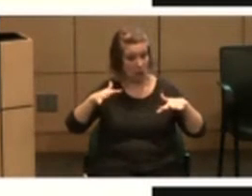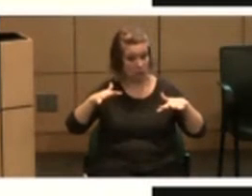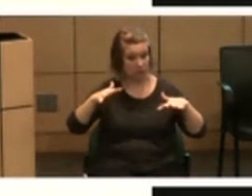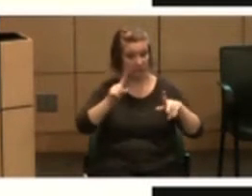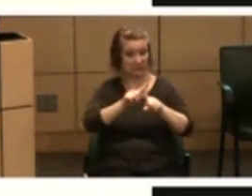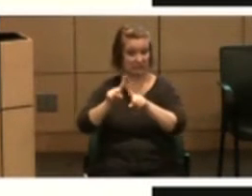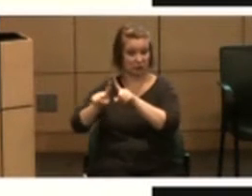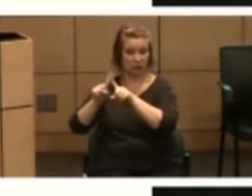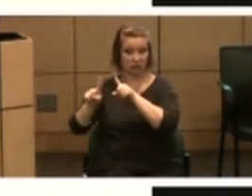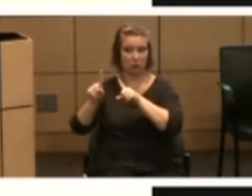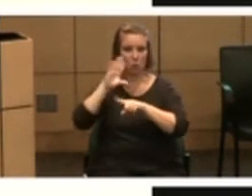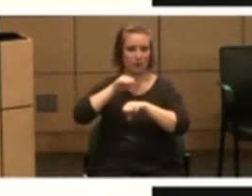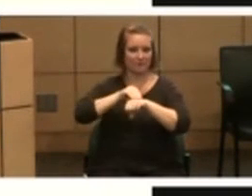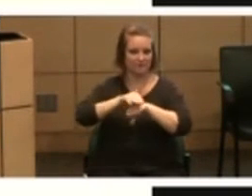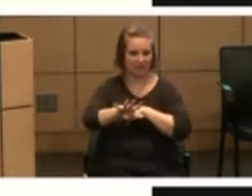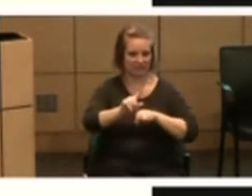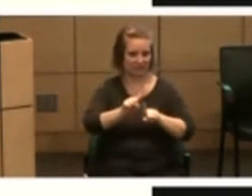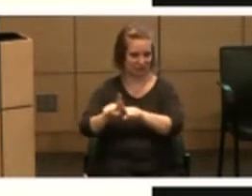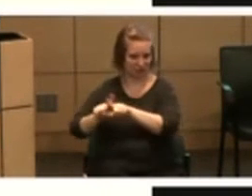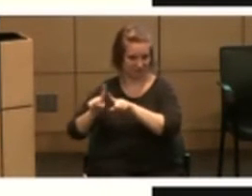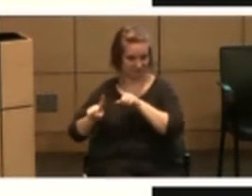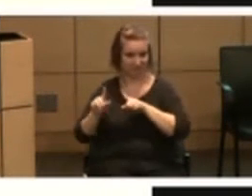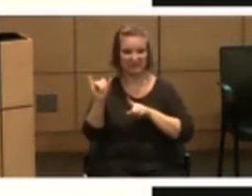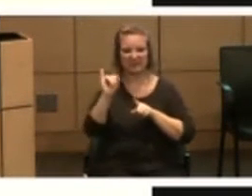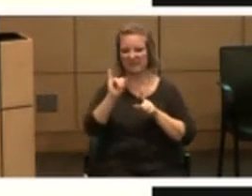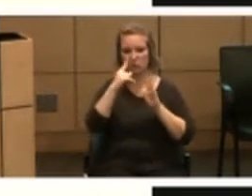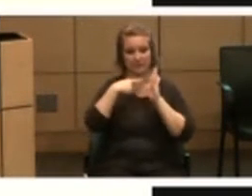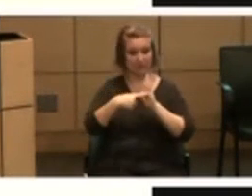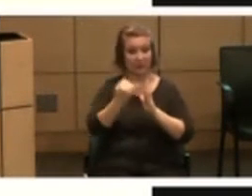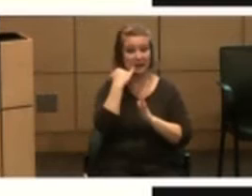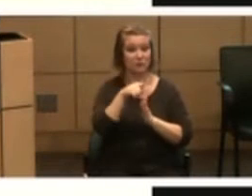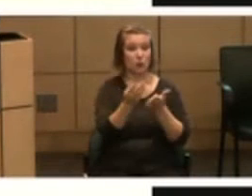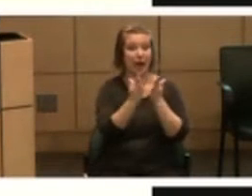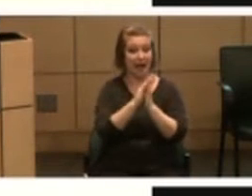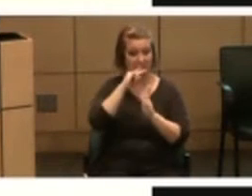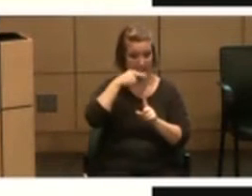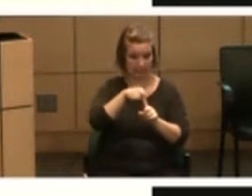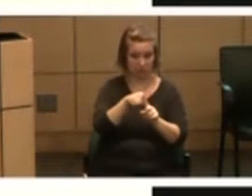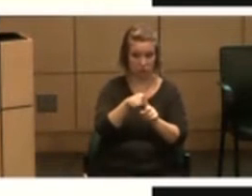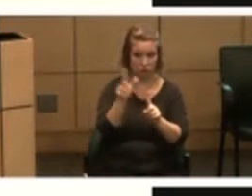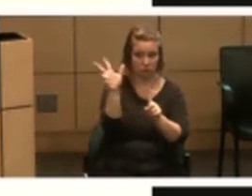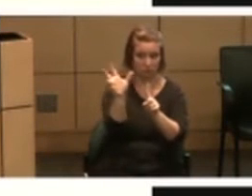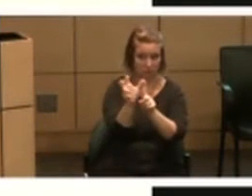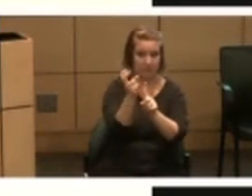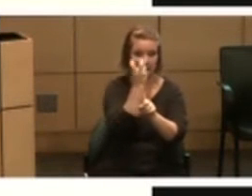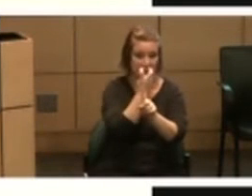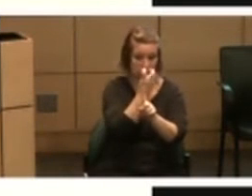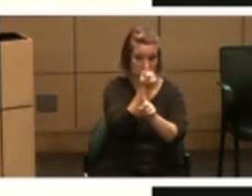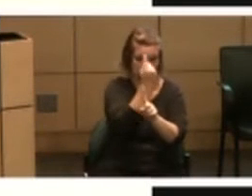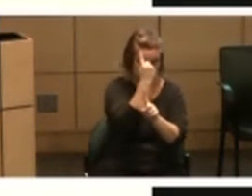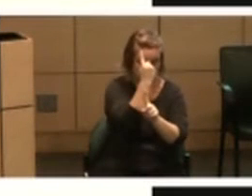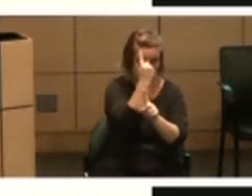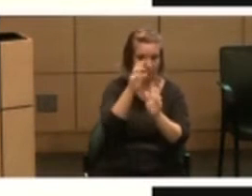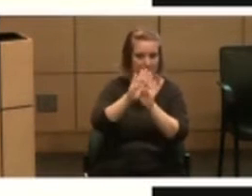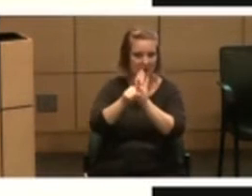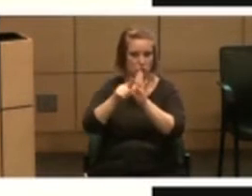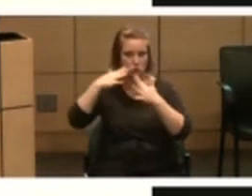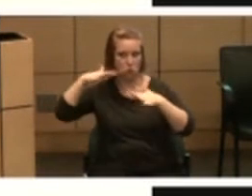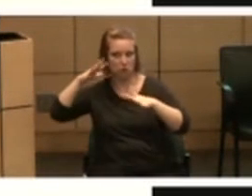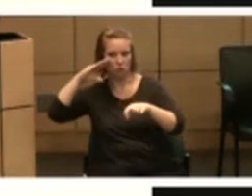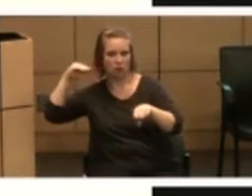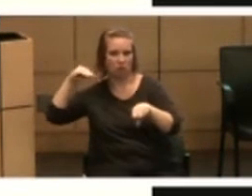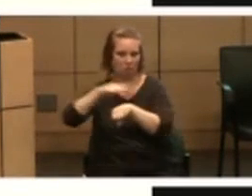types of interference. So if we ask a child to understand speech, the competing background sound interferes with your ability